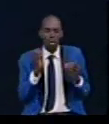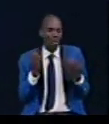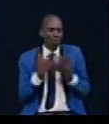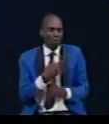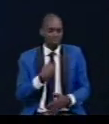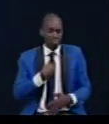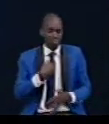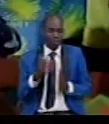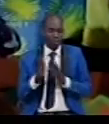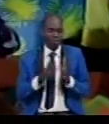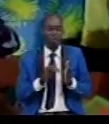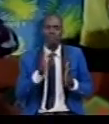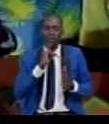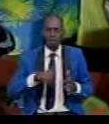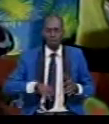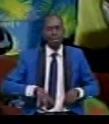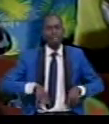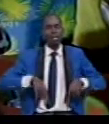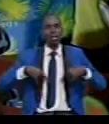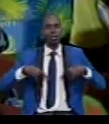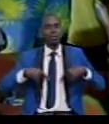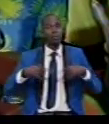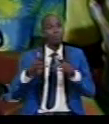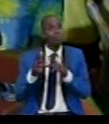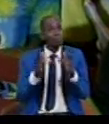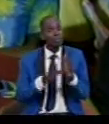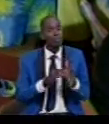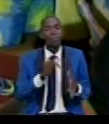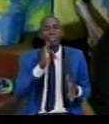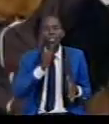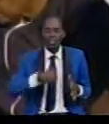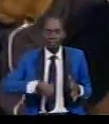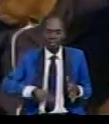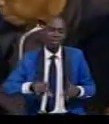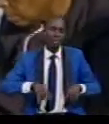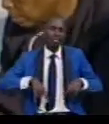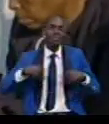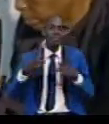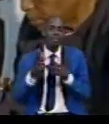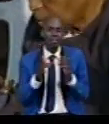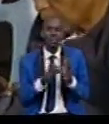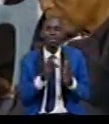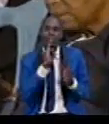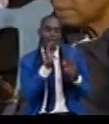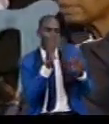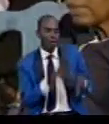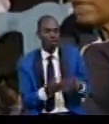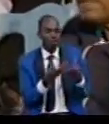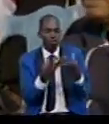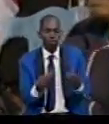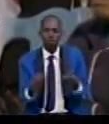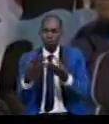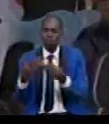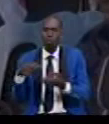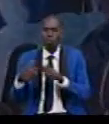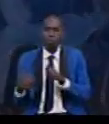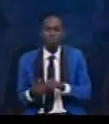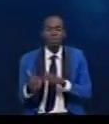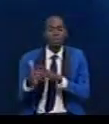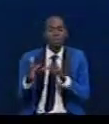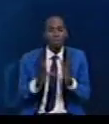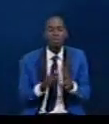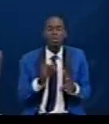is still alive. He's still the problem solver. He will solve your problem. He's still the promise keeper. He